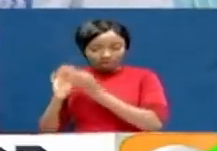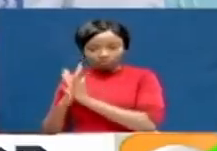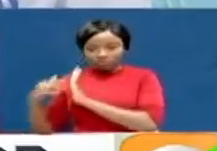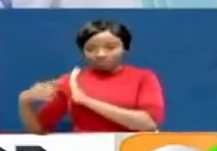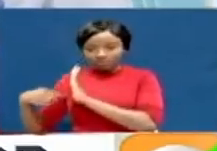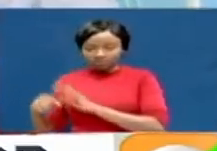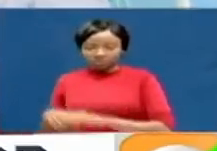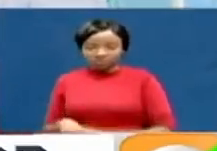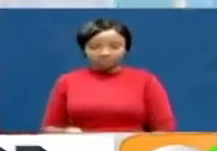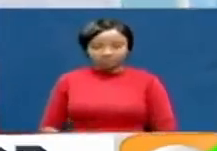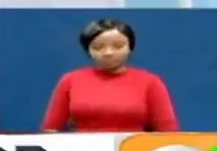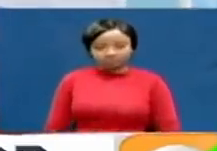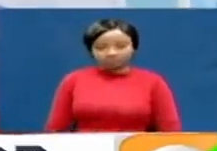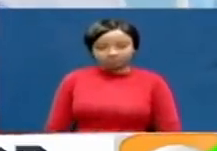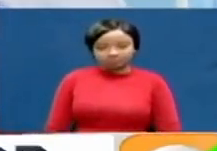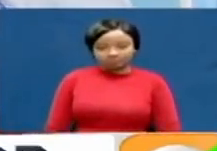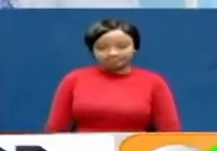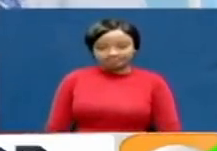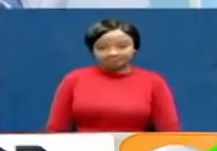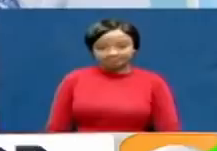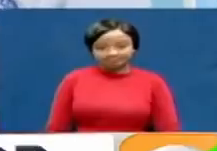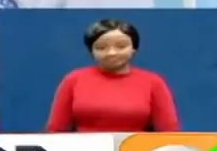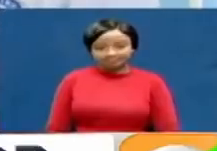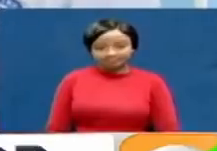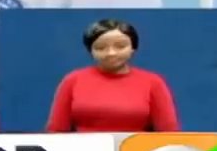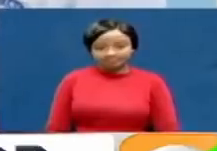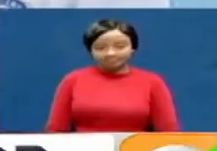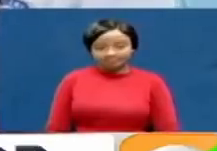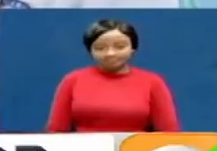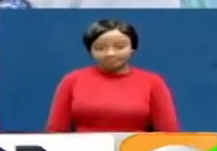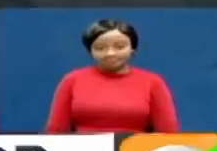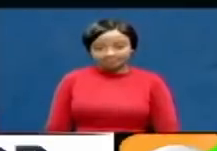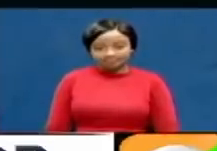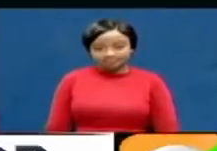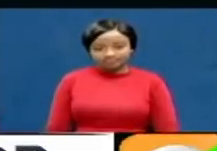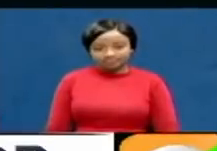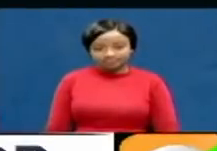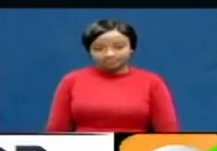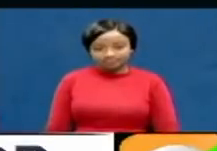to put now this tube inside. Once you put, you just connect it.